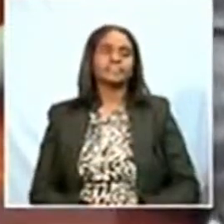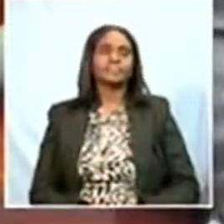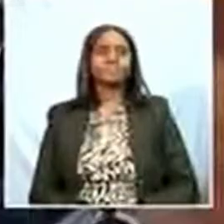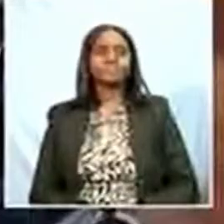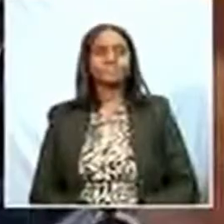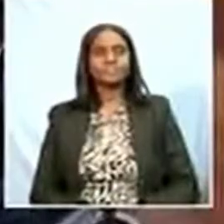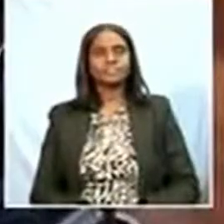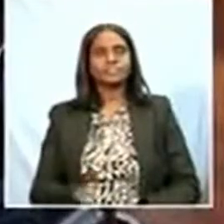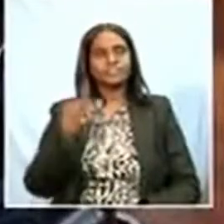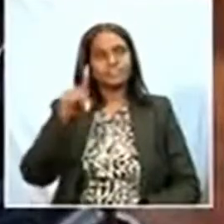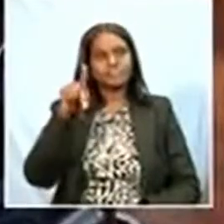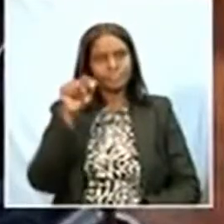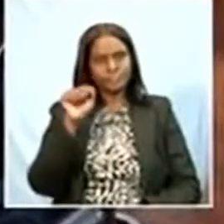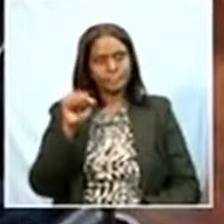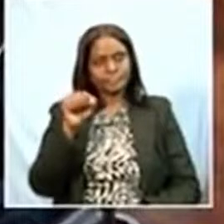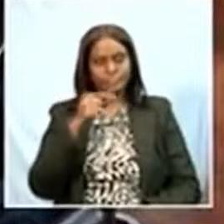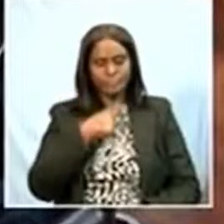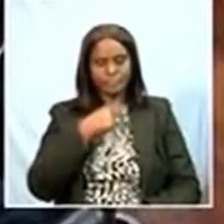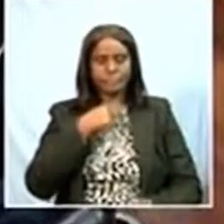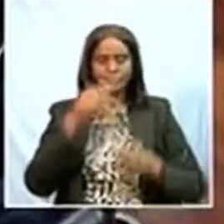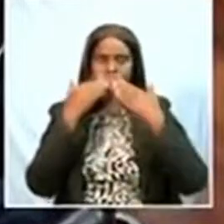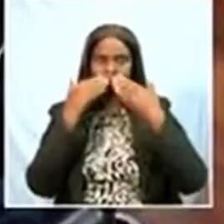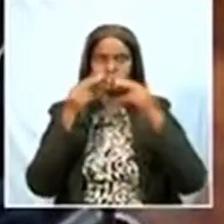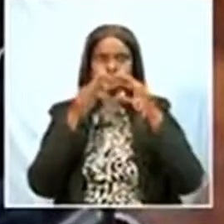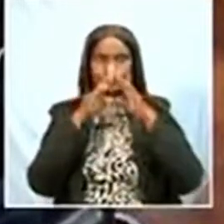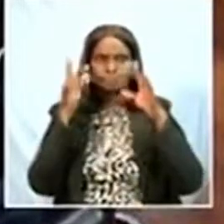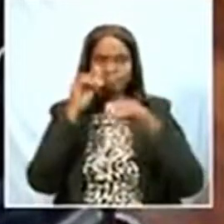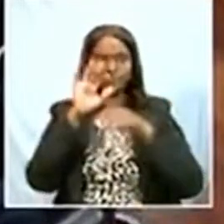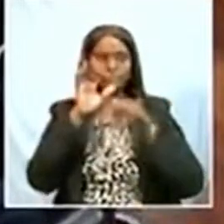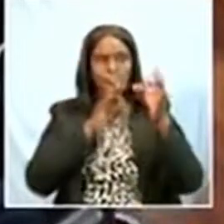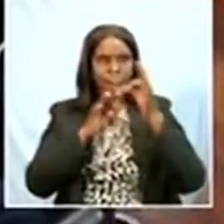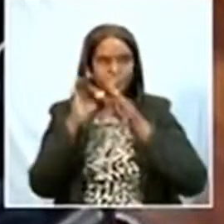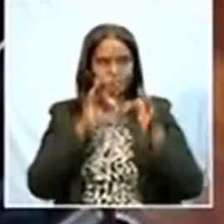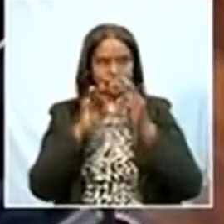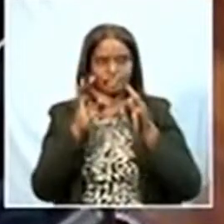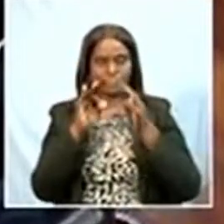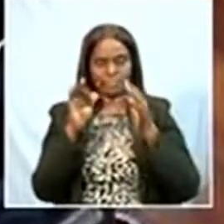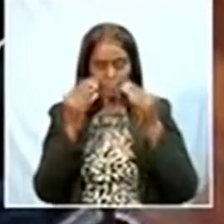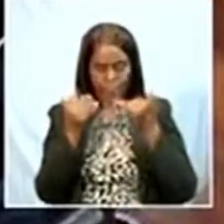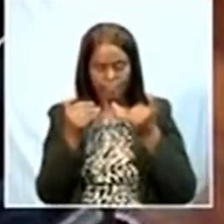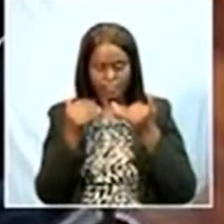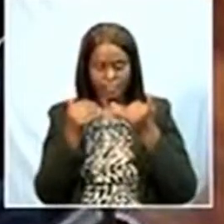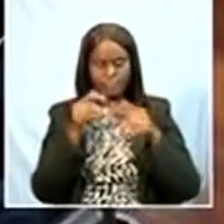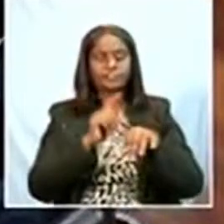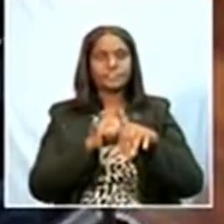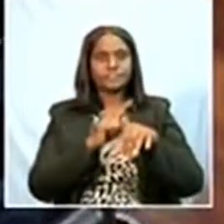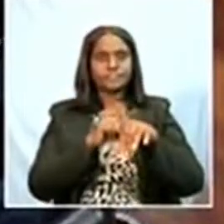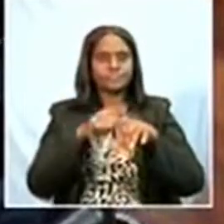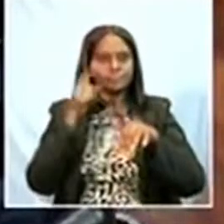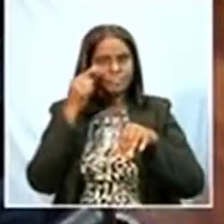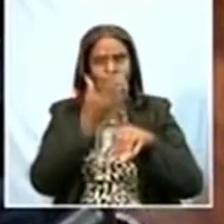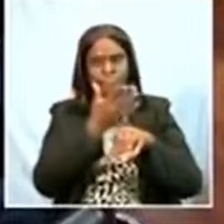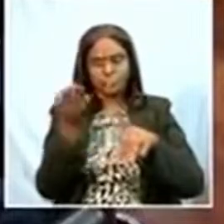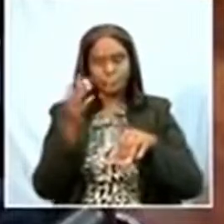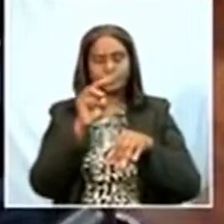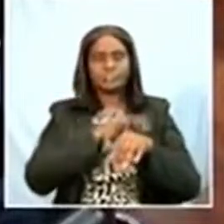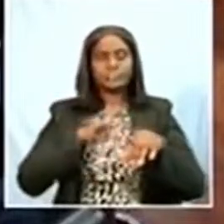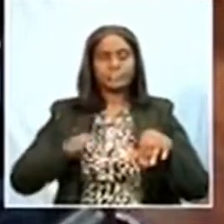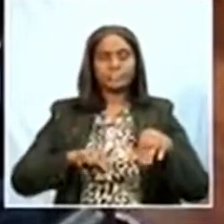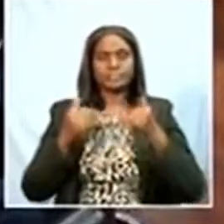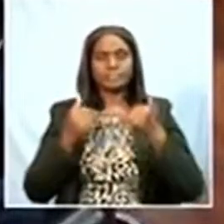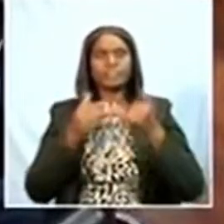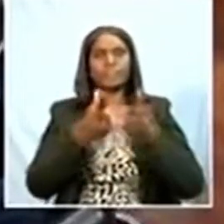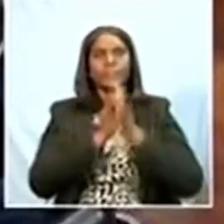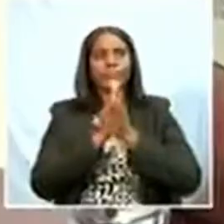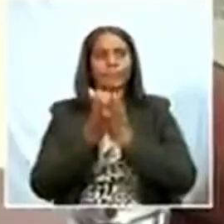Permanent Secretary, I want to sincerely thank you for that submission. And now it's the time for the honorable members to